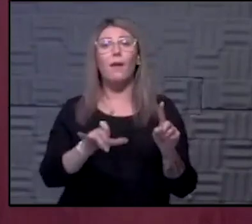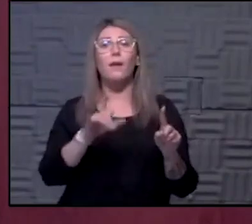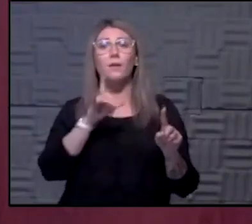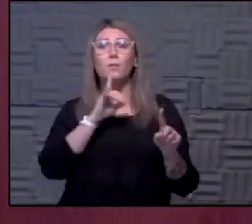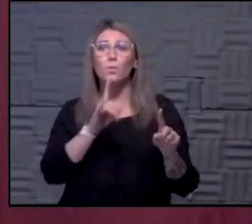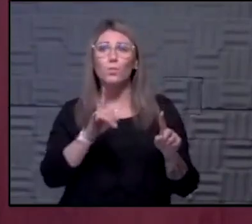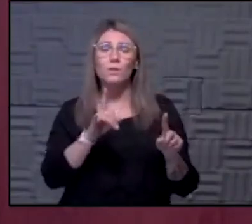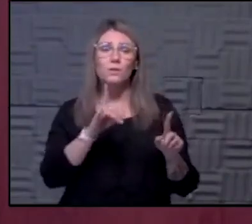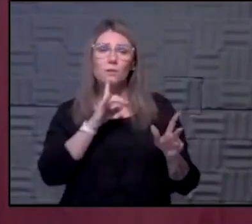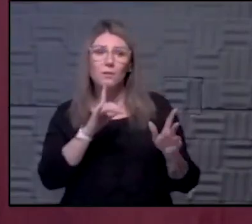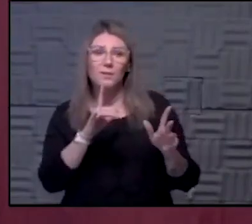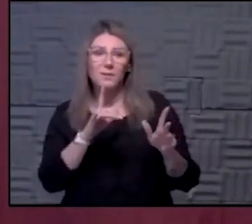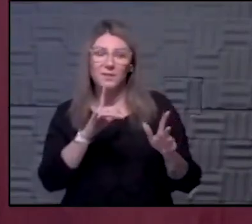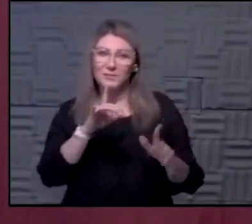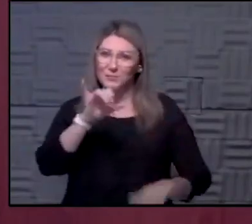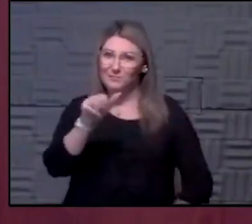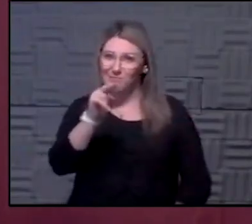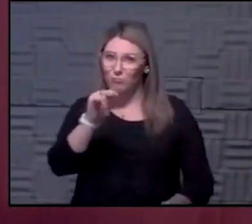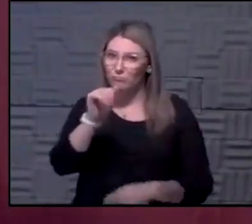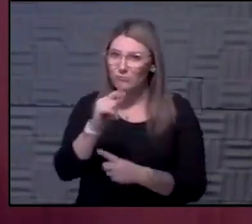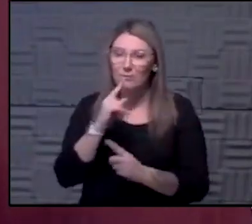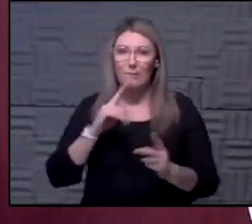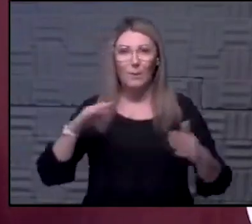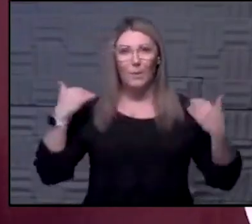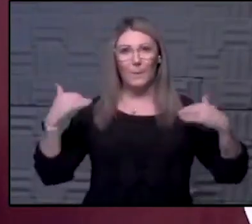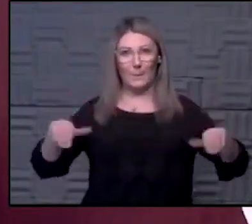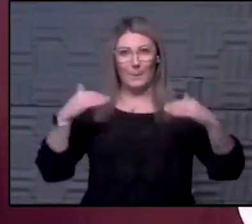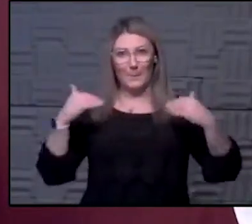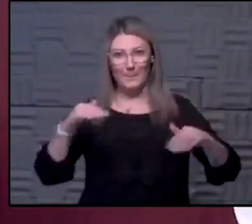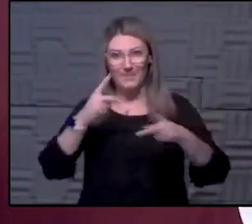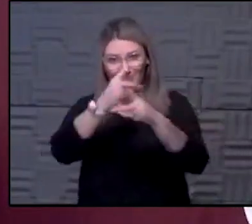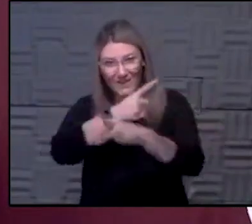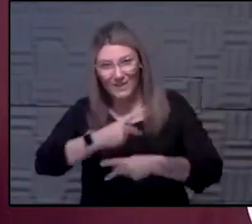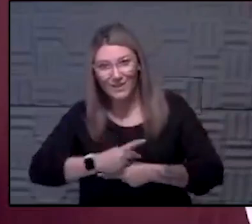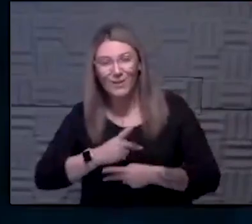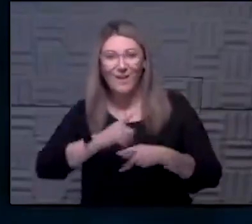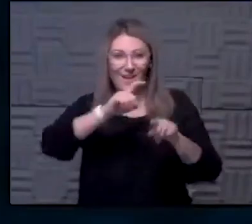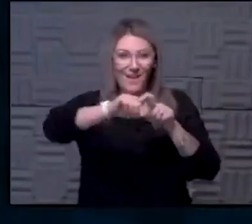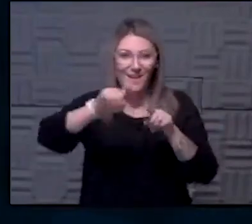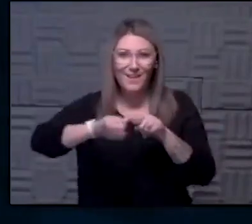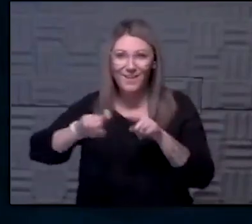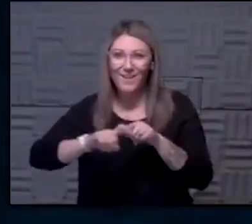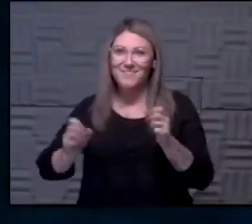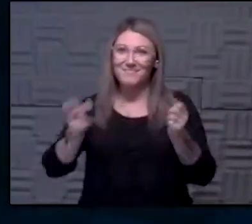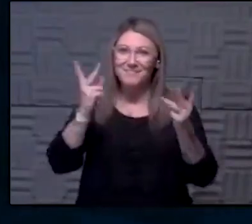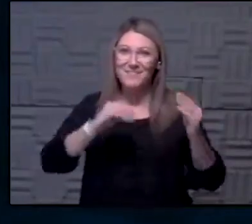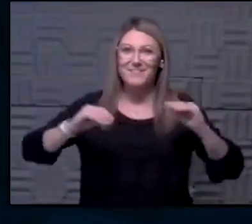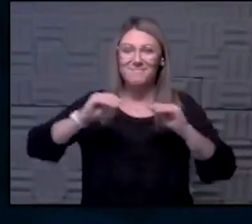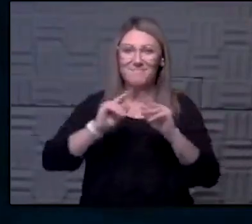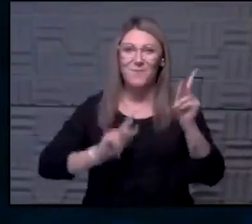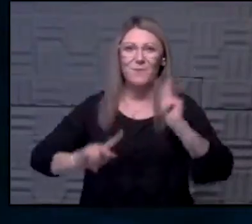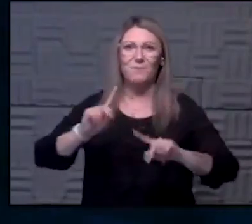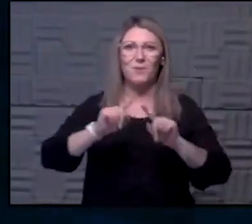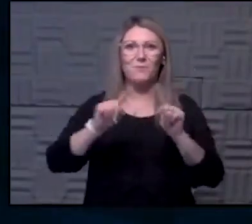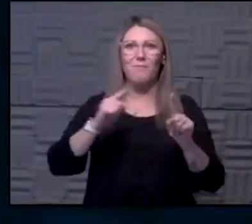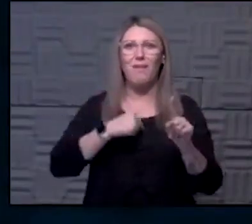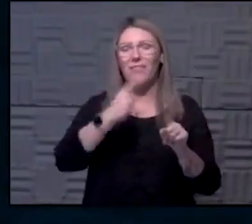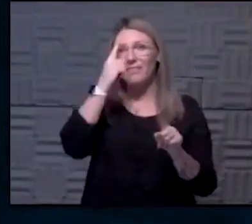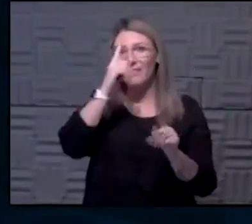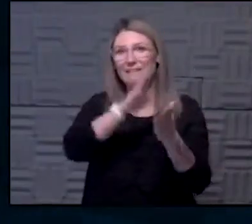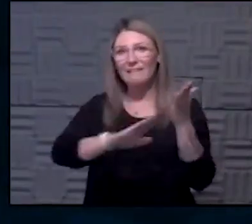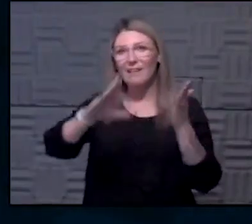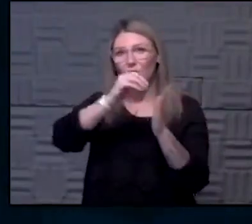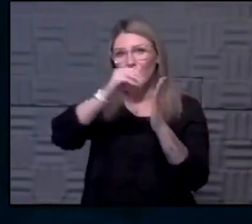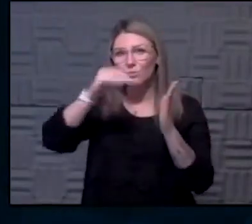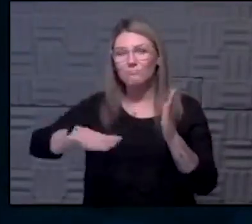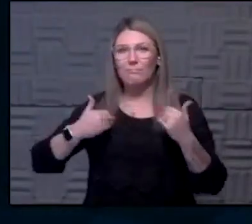tie Jana into knots, because she's going to have to figure out how to make calls to a whole lot more people. But I think that college kids are going to start having